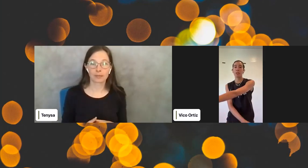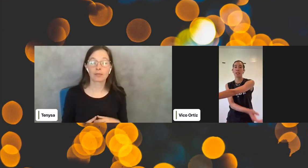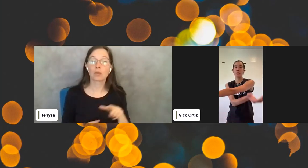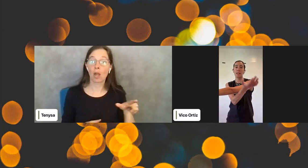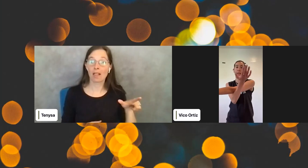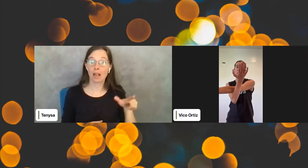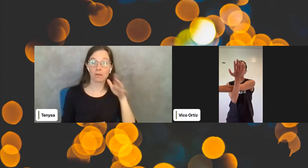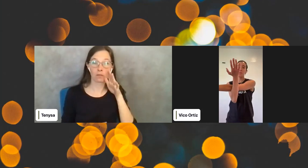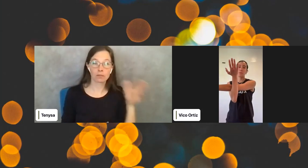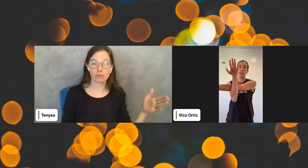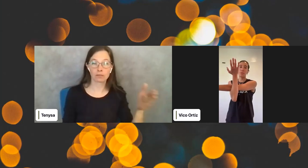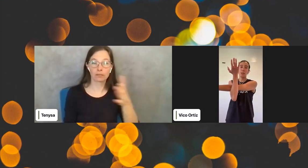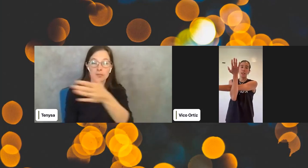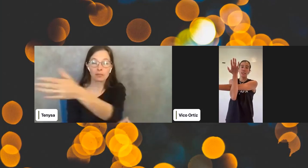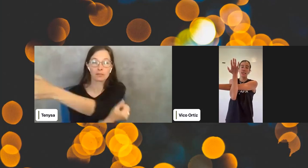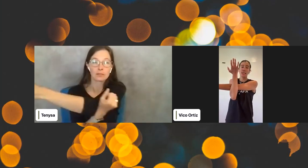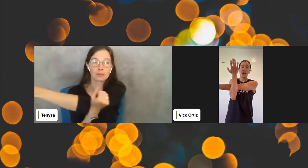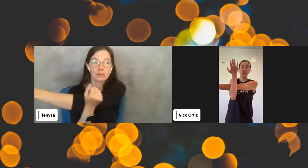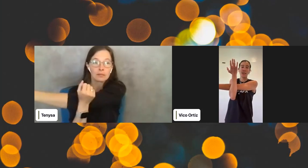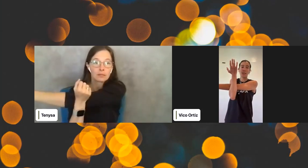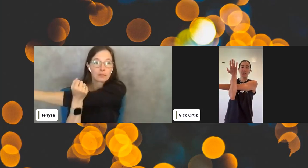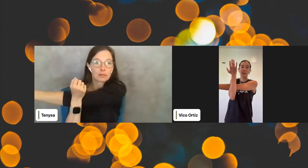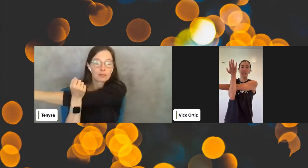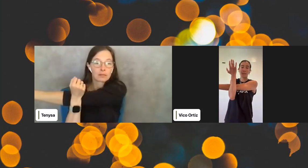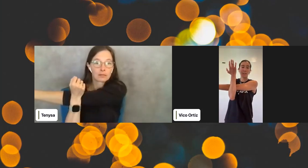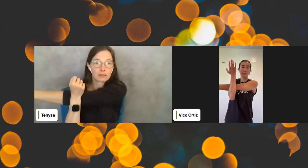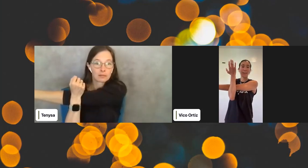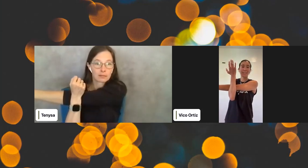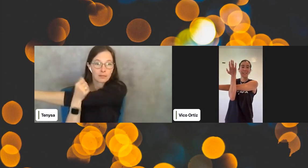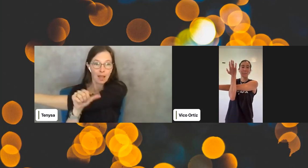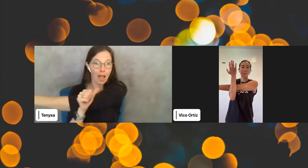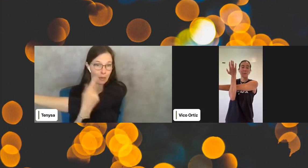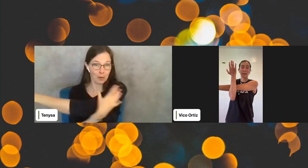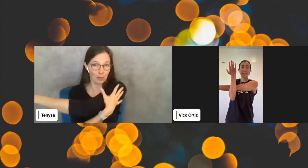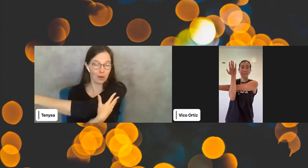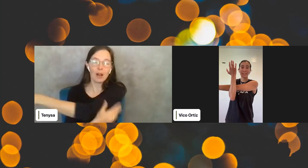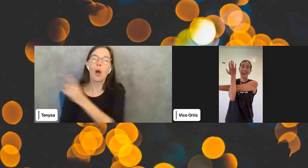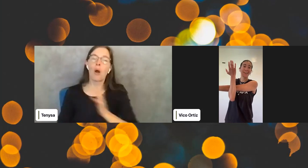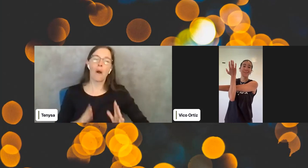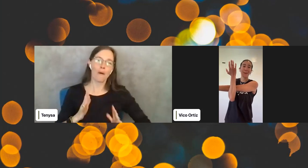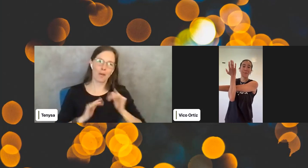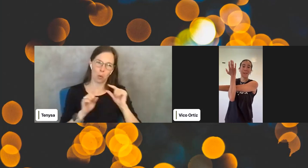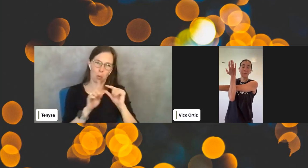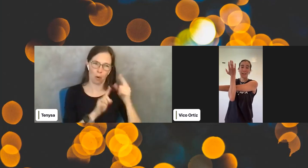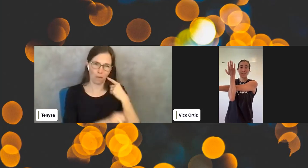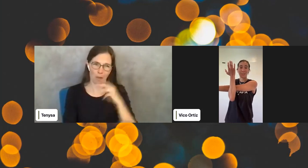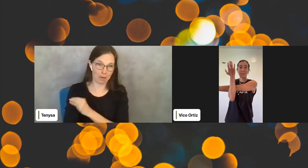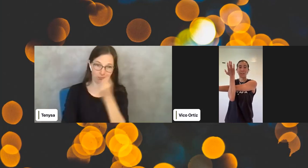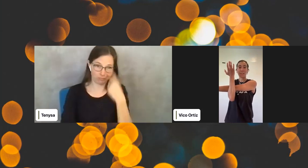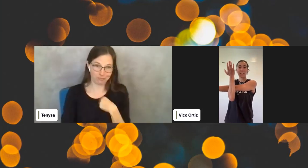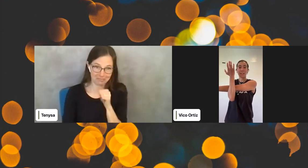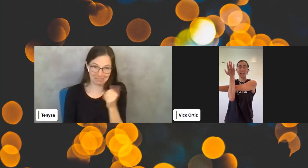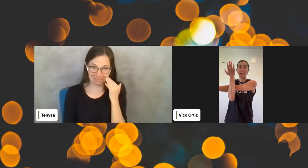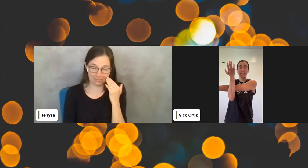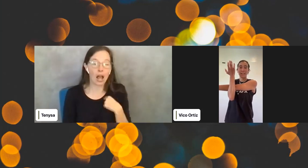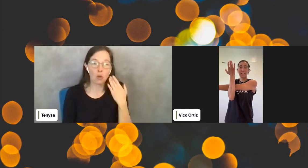our chest and stretch the other tricep. There's fancier muscle words. I don't know them. I just know it